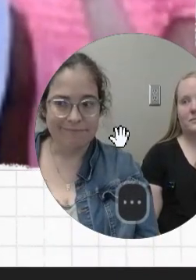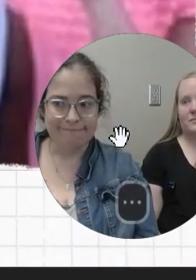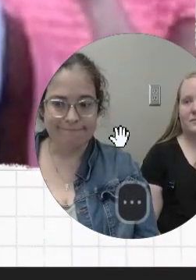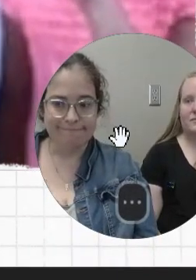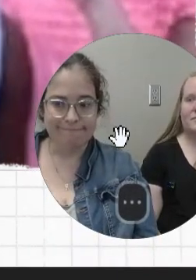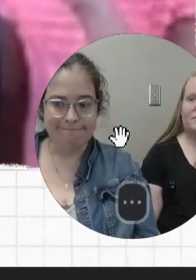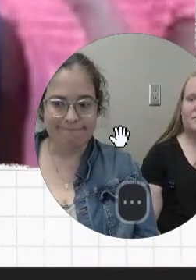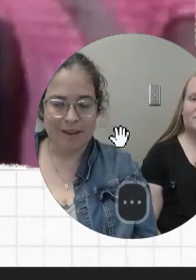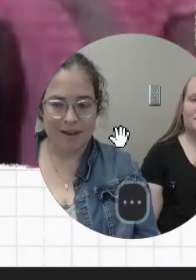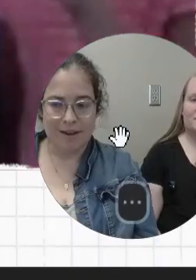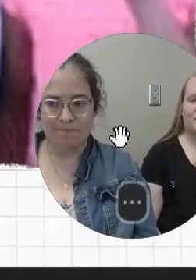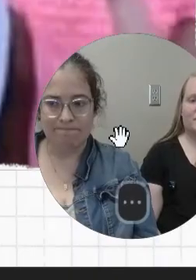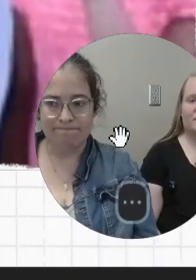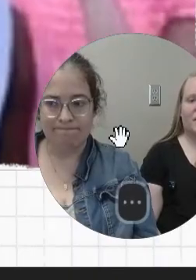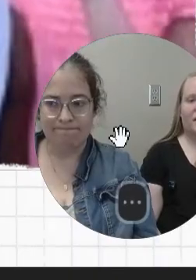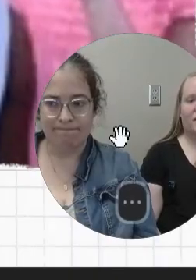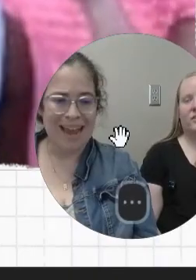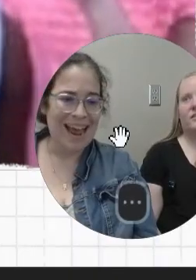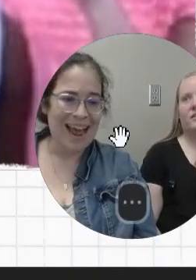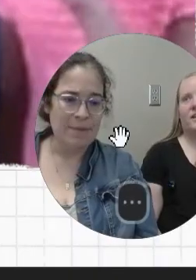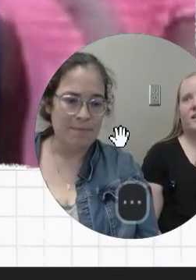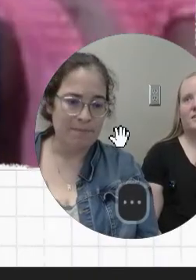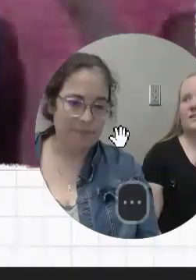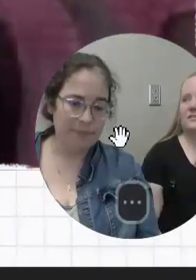be interpreters. This is not just